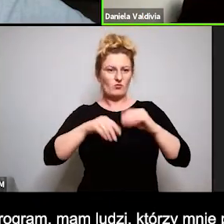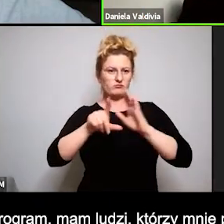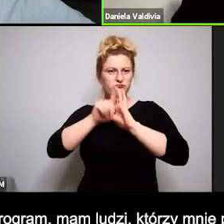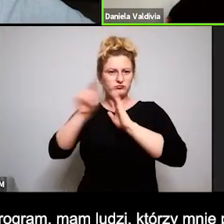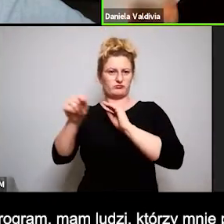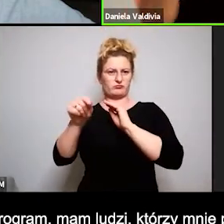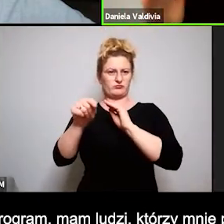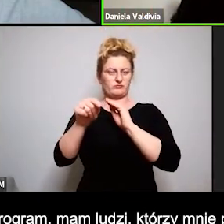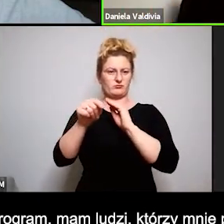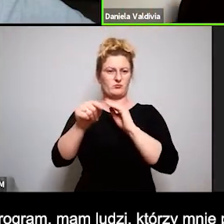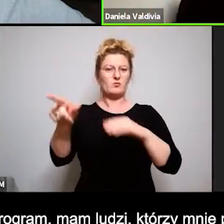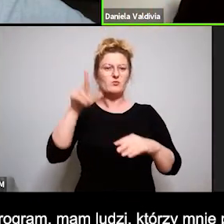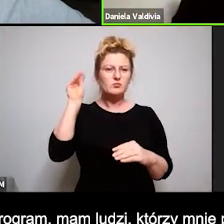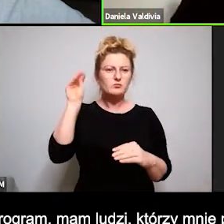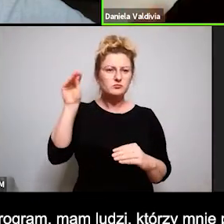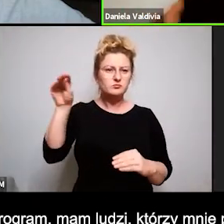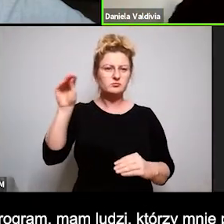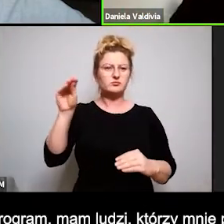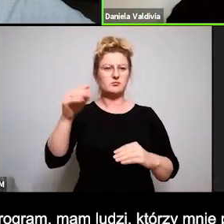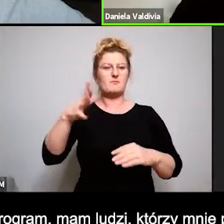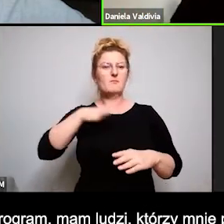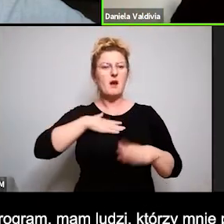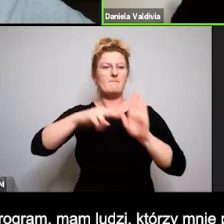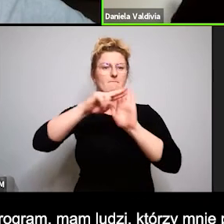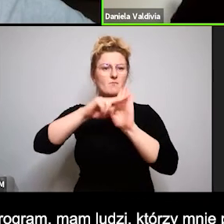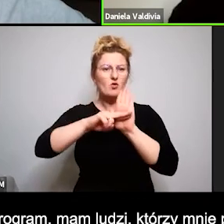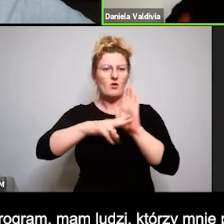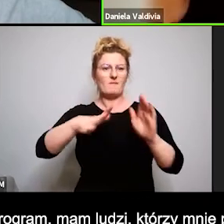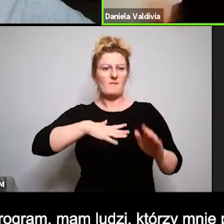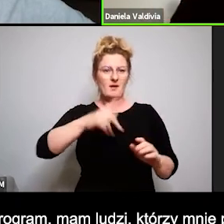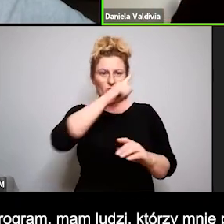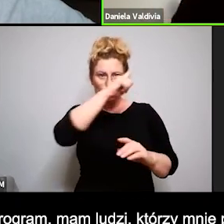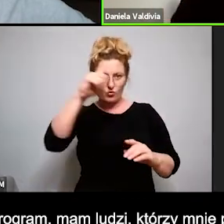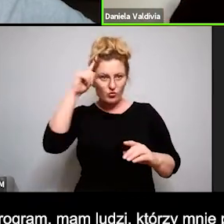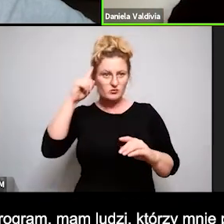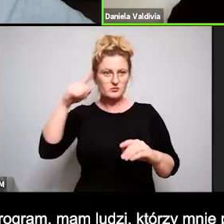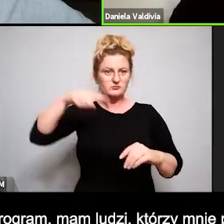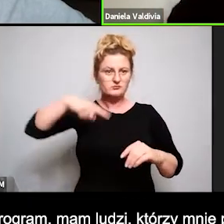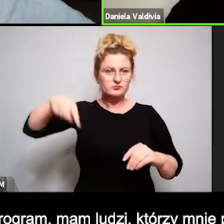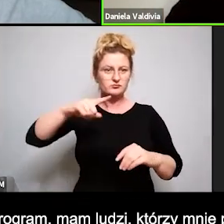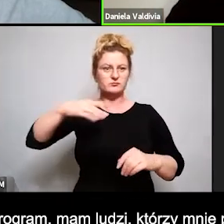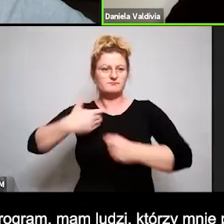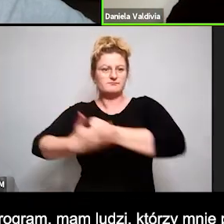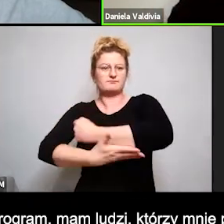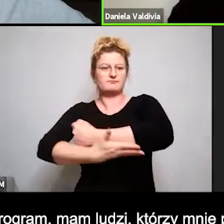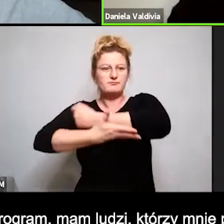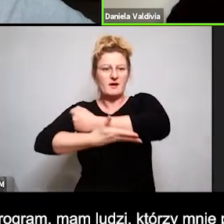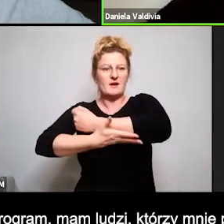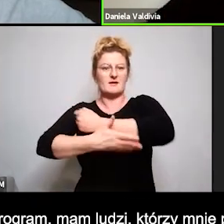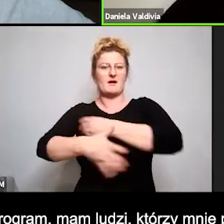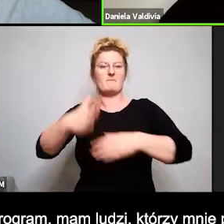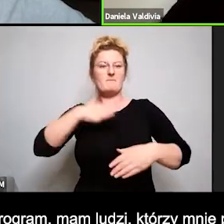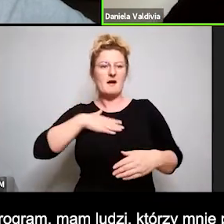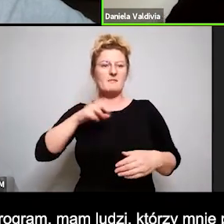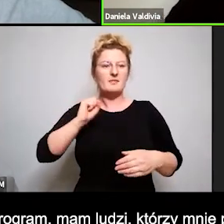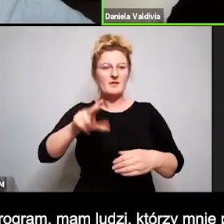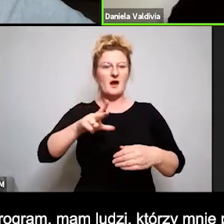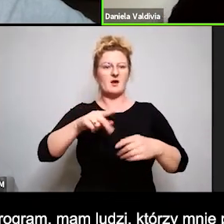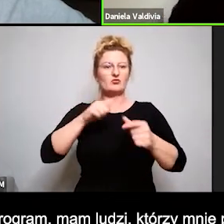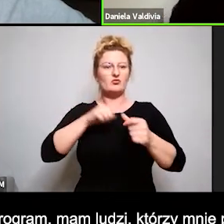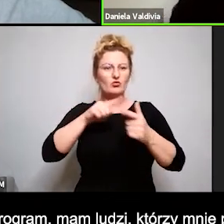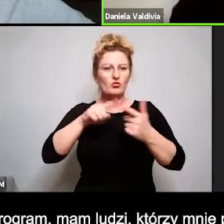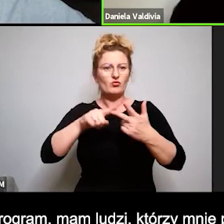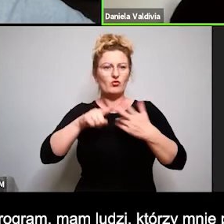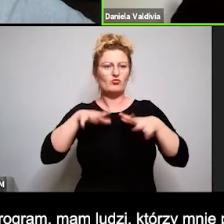this program, I have these people who is backing me, I have these results, and we need a law, or we need to do